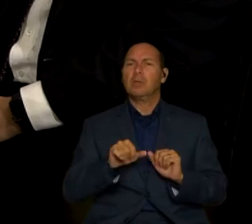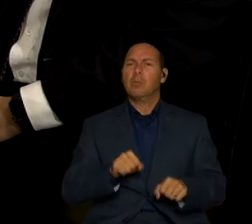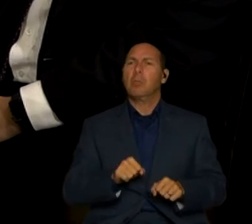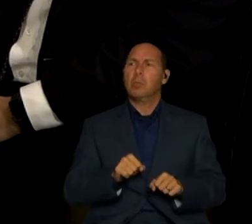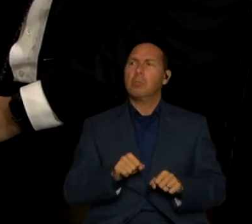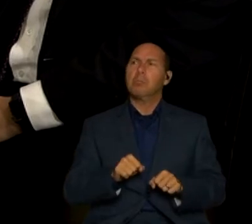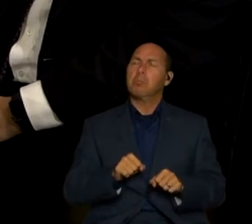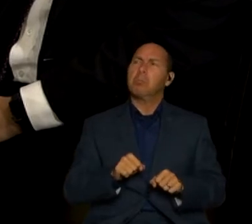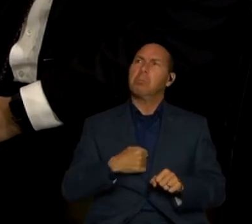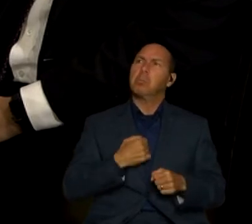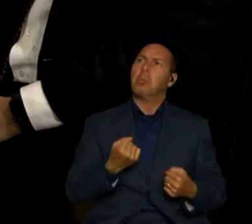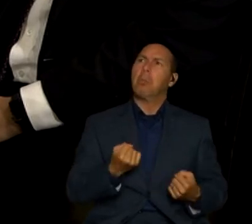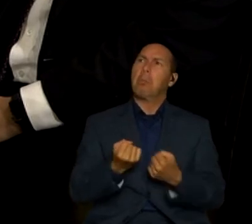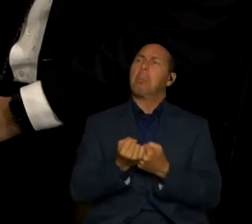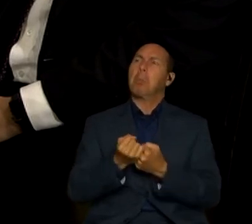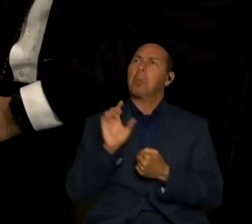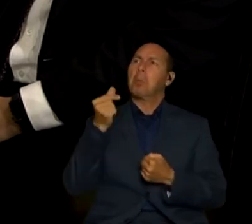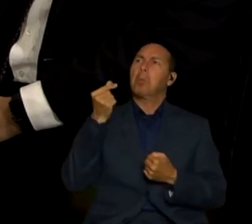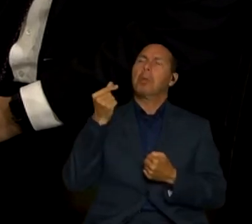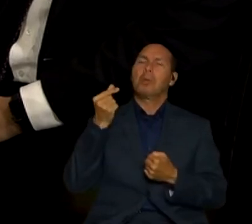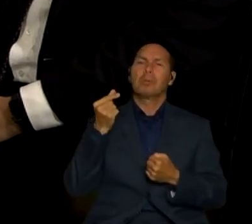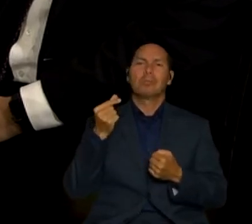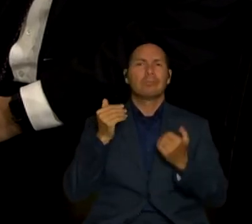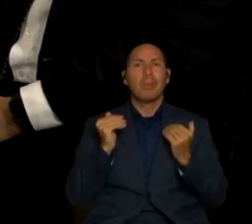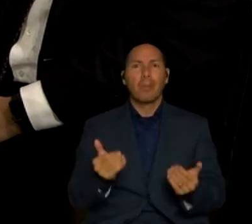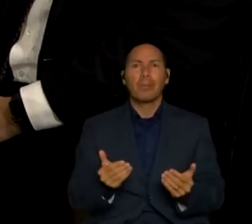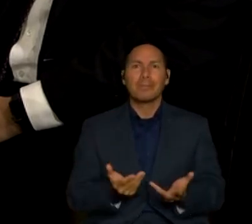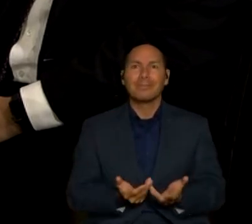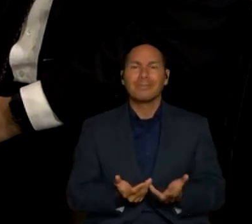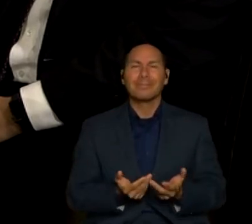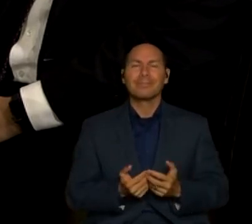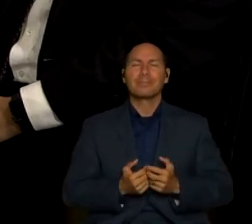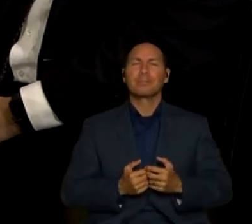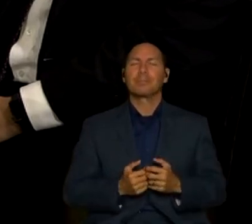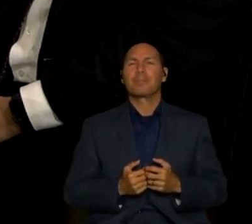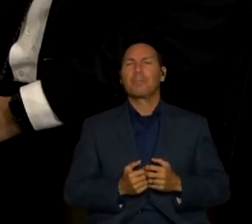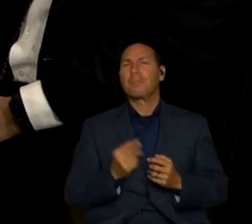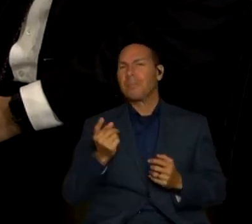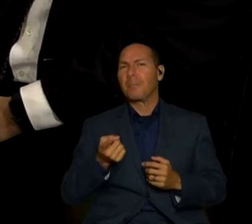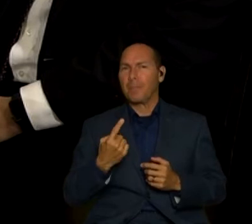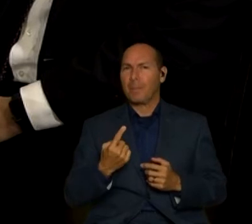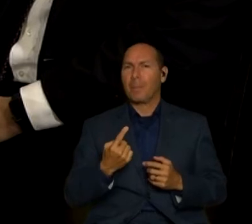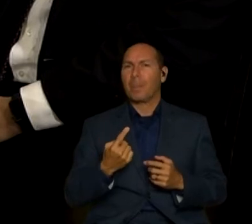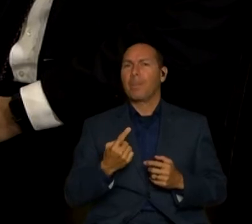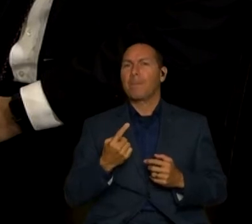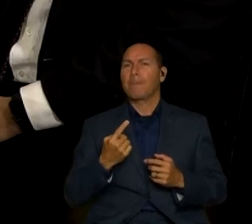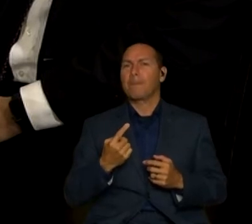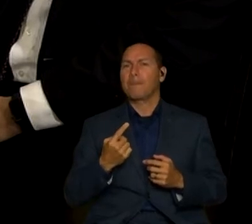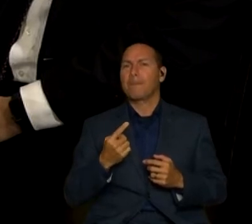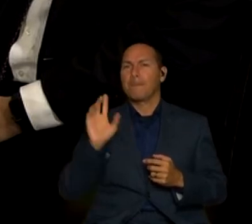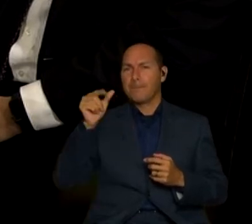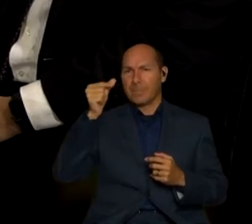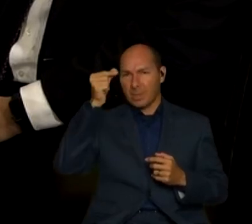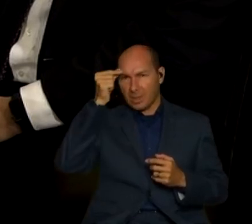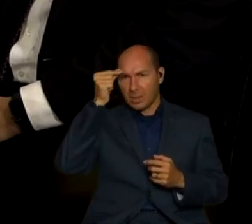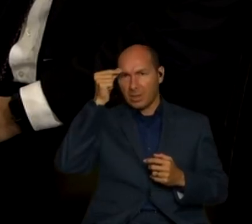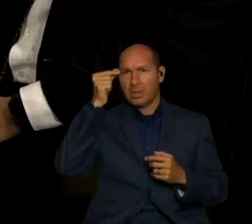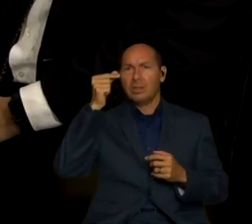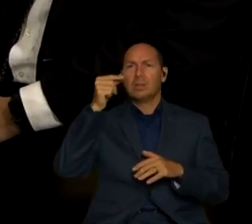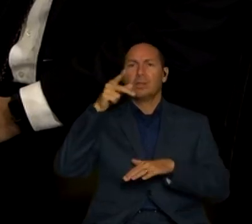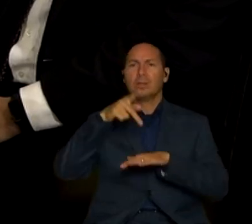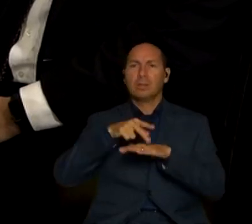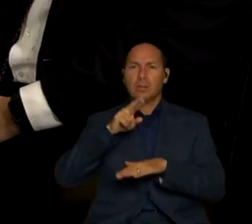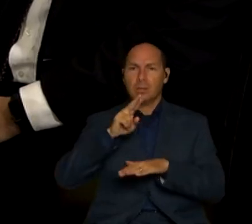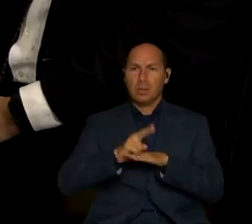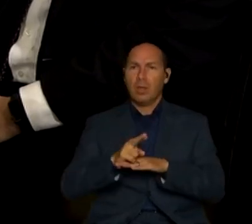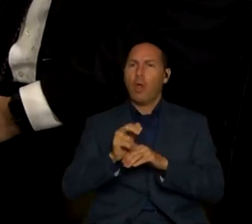of the good things that are coming out of this process is that by making the Puerto Rico government a competitive employer, we're going to